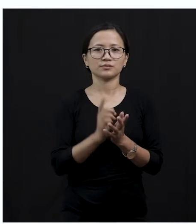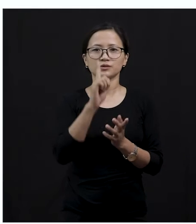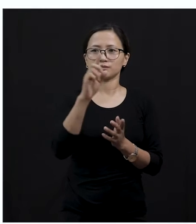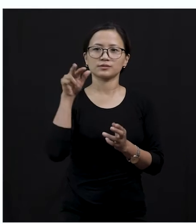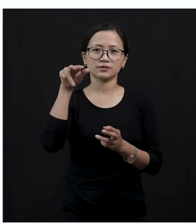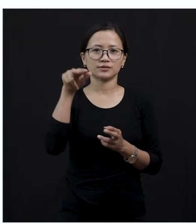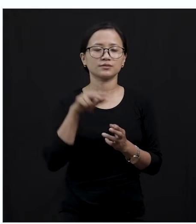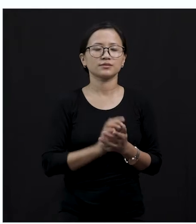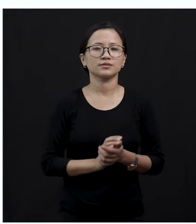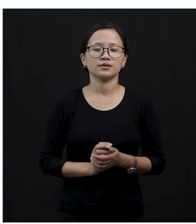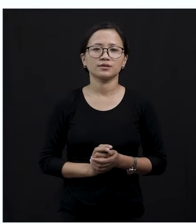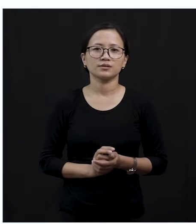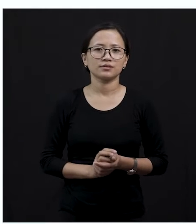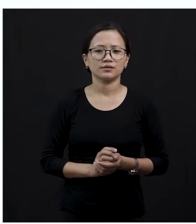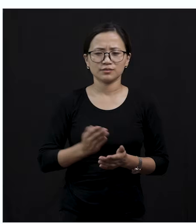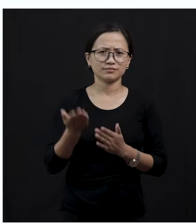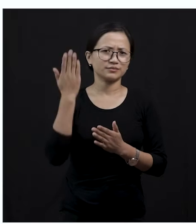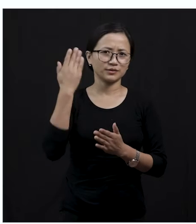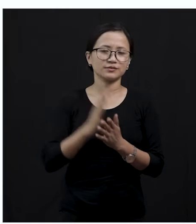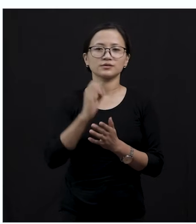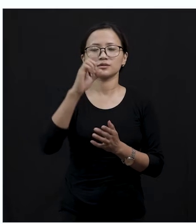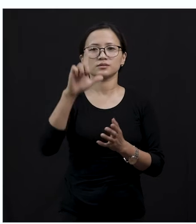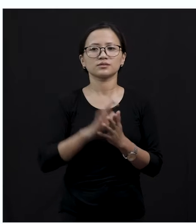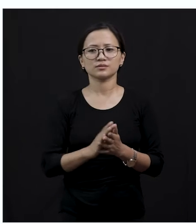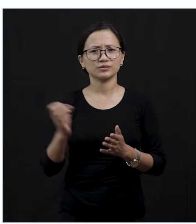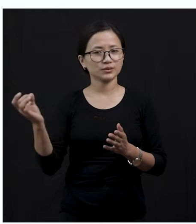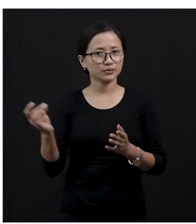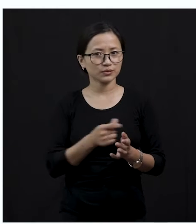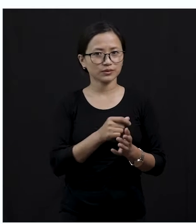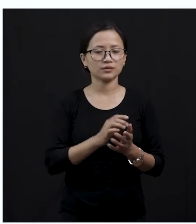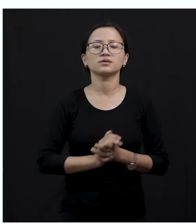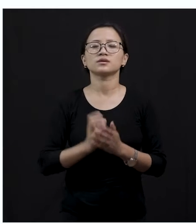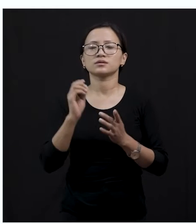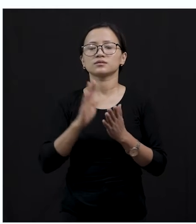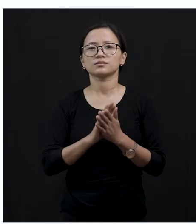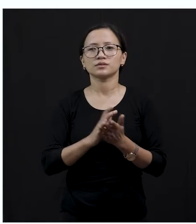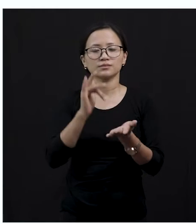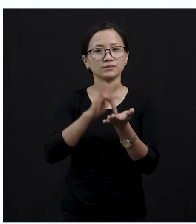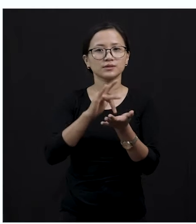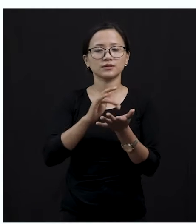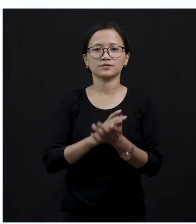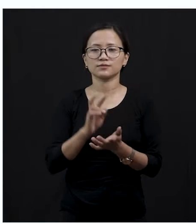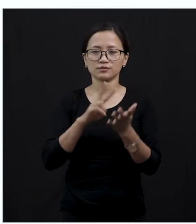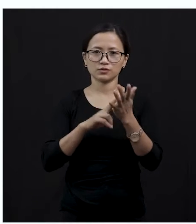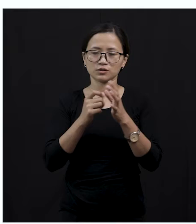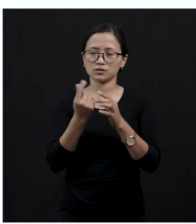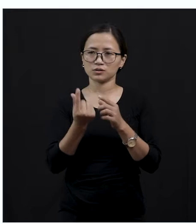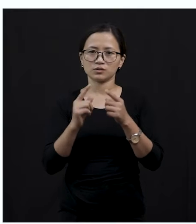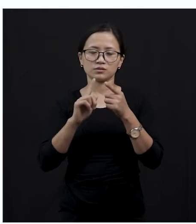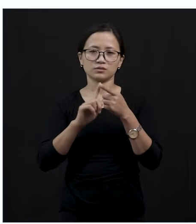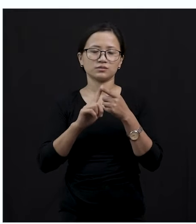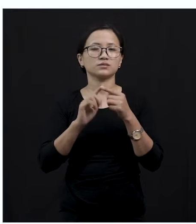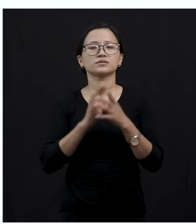right? So, in the previous class, we'll do a quick recap. We have learned about place values, ones